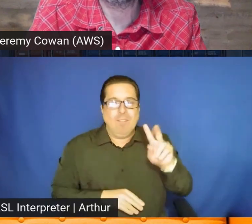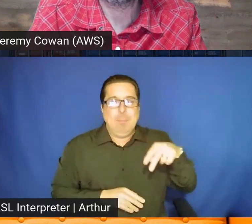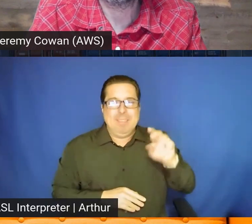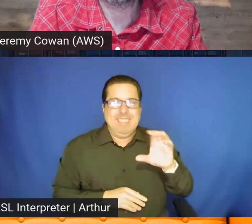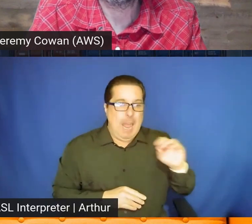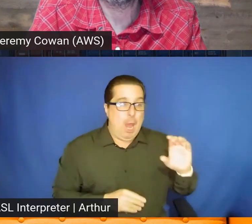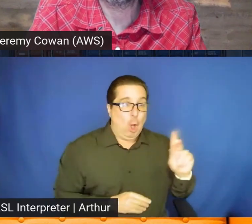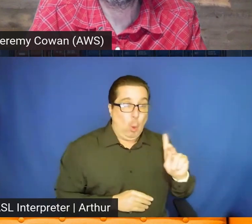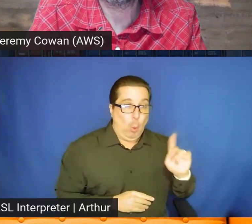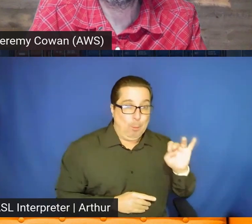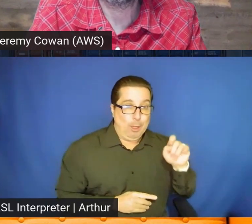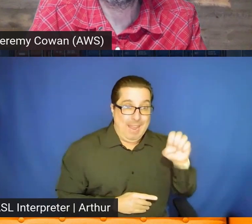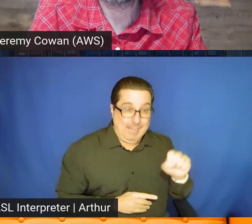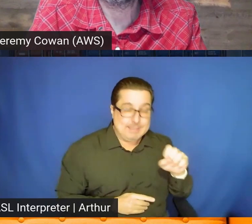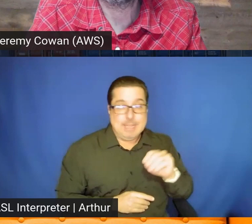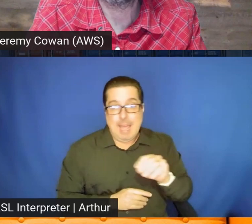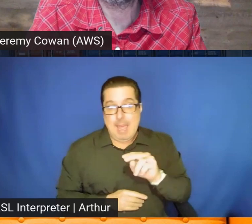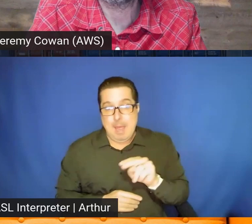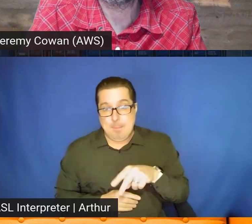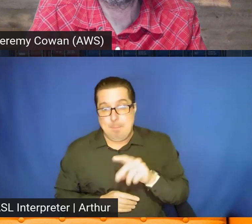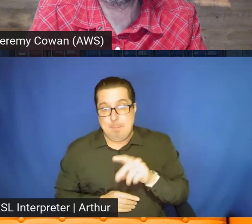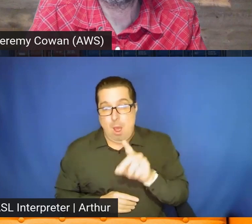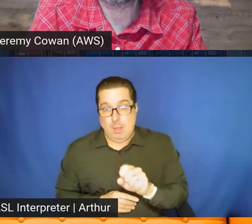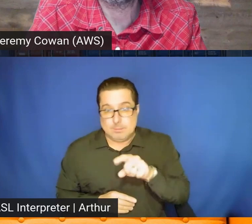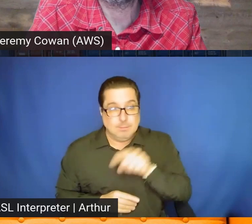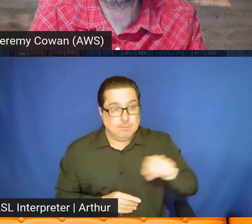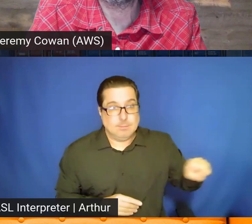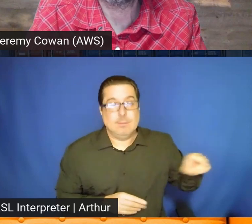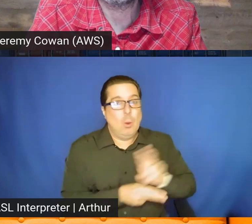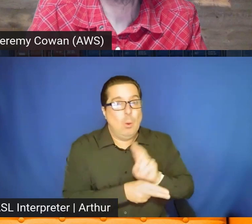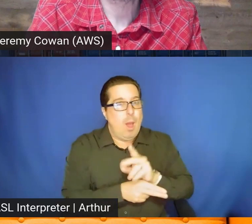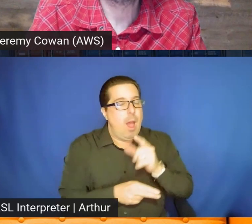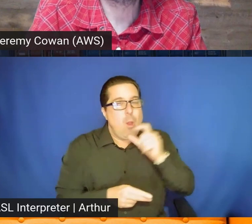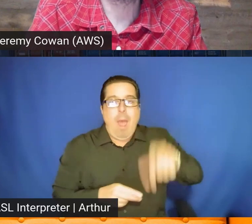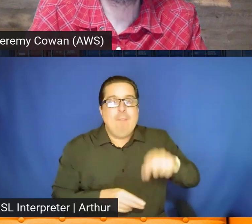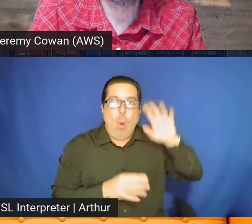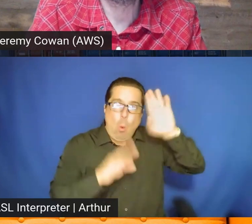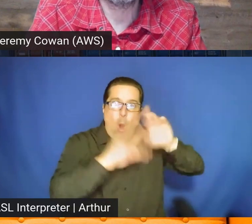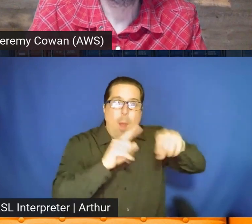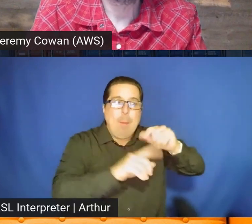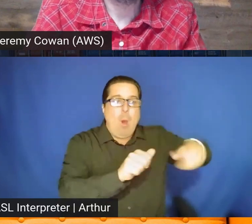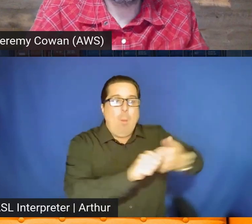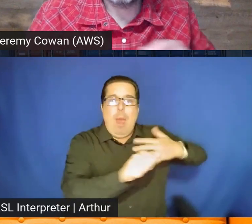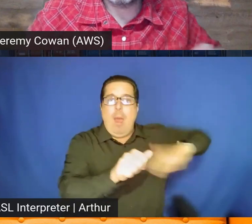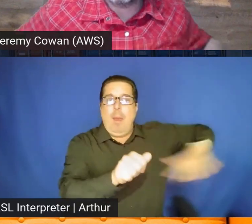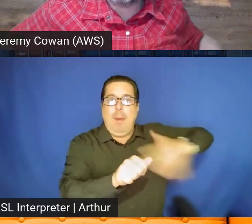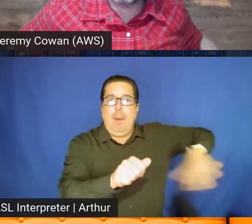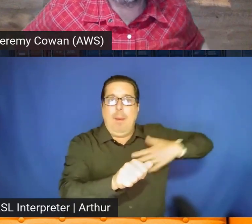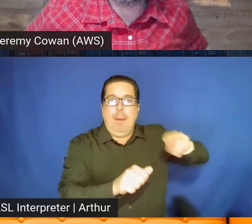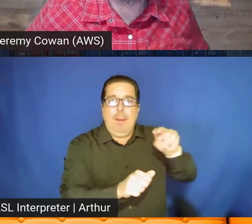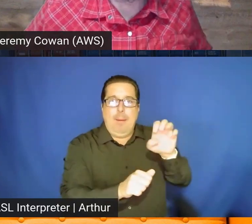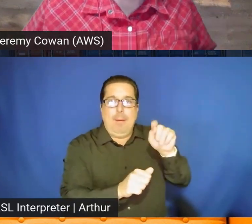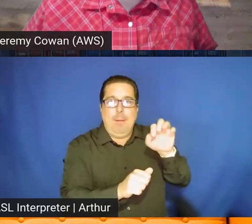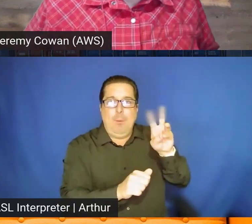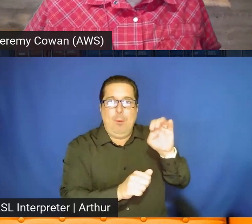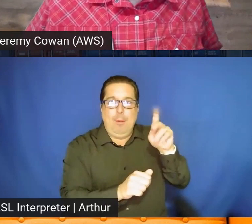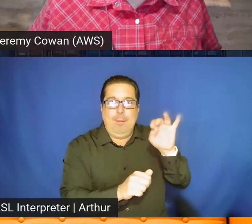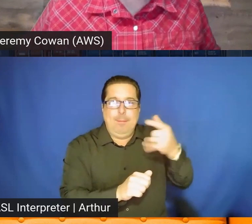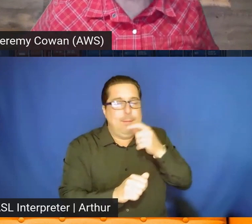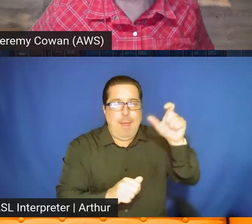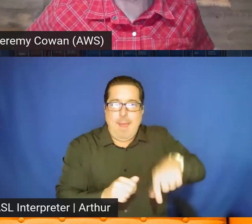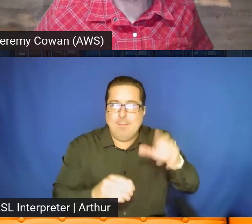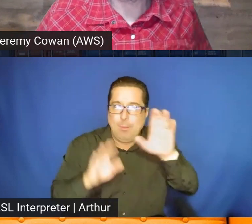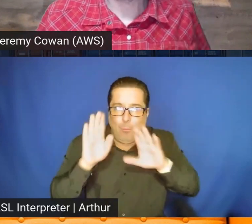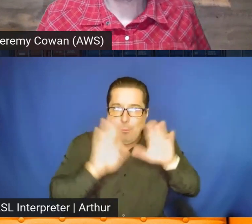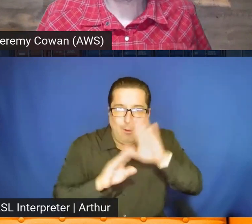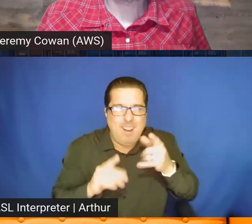to pods, and hopefully people don't have to worry about the networking. Like it is a fascinating topic with lots of like